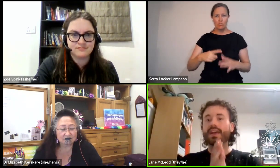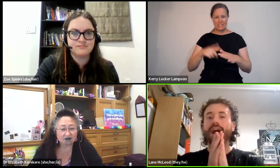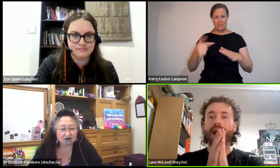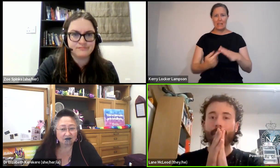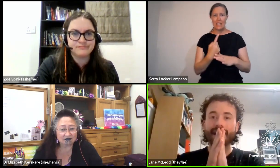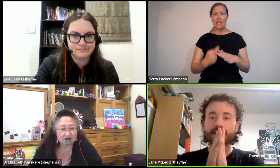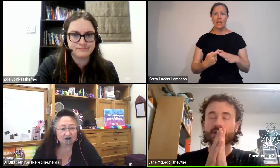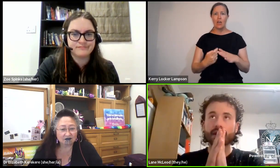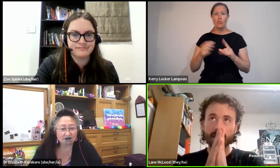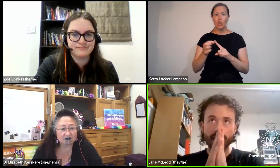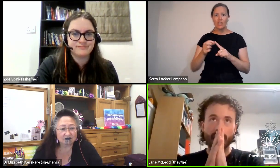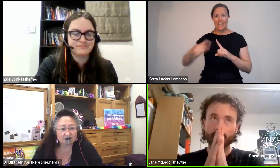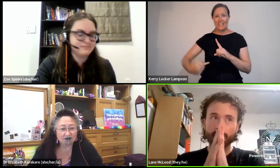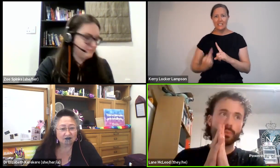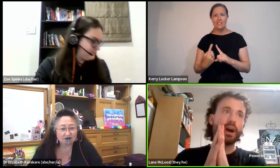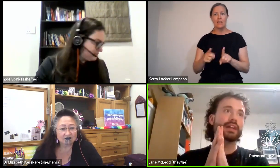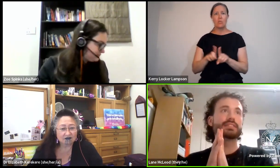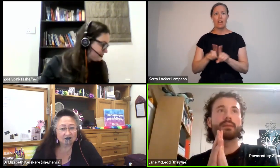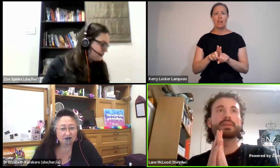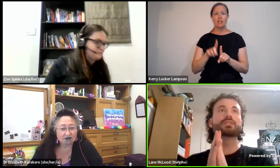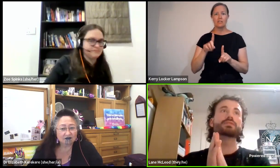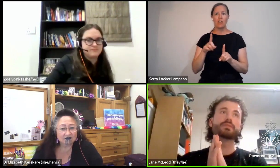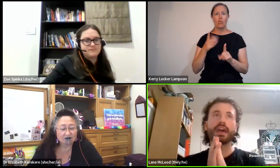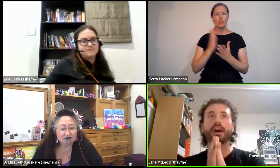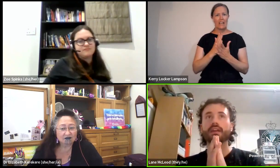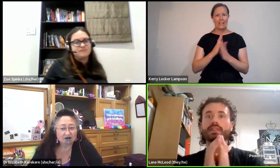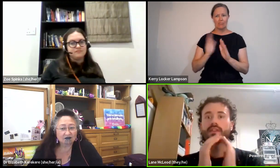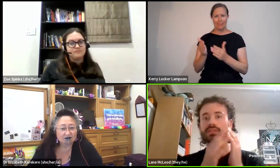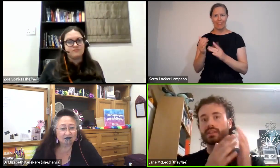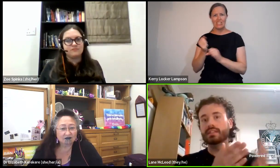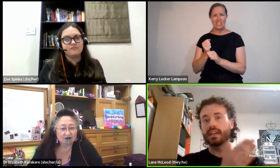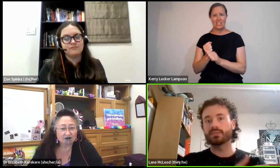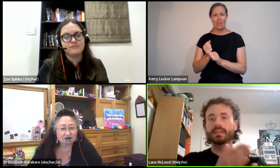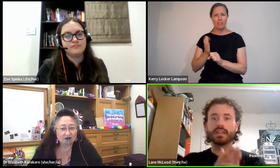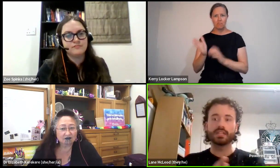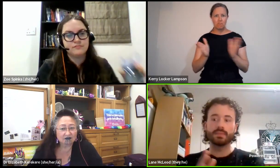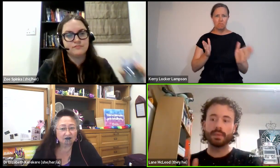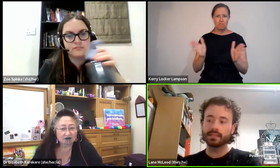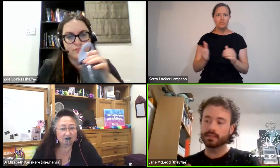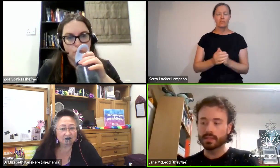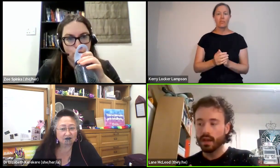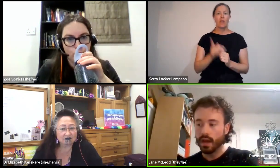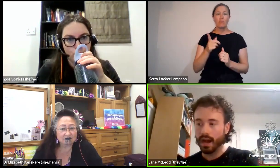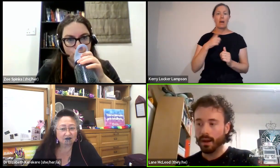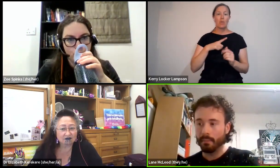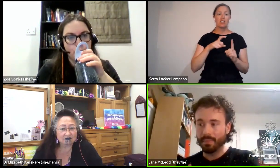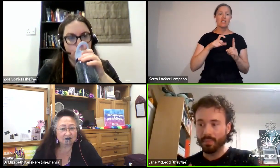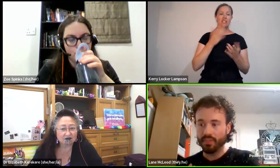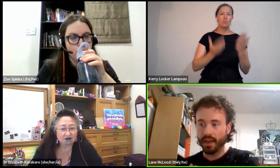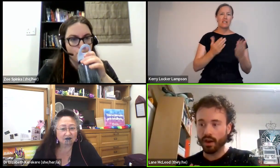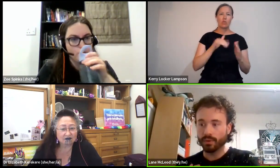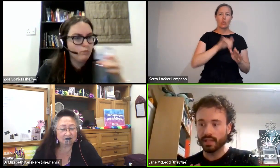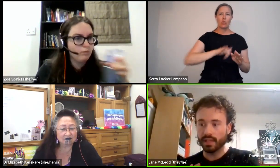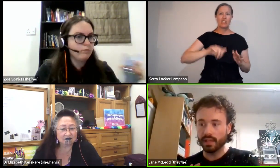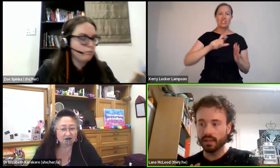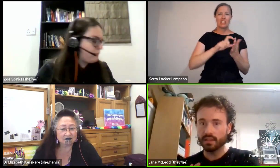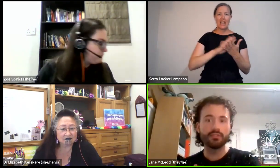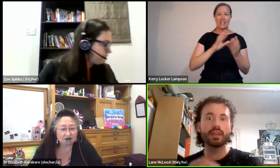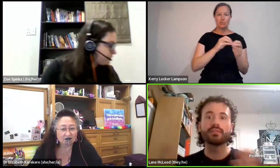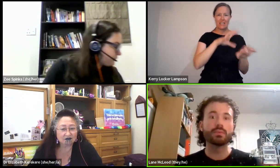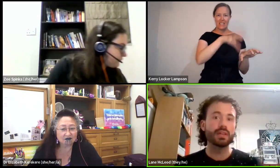gendered. And it's on a, from what I understand, because of how everything is on a DHB basis, that